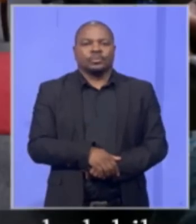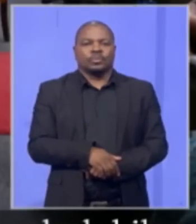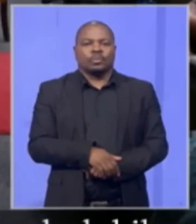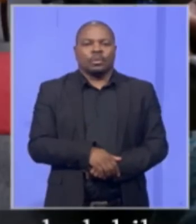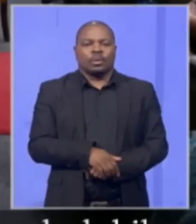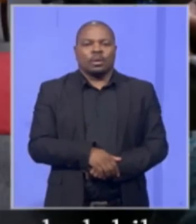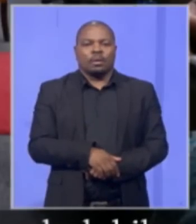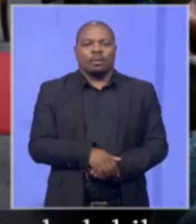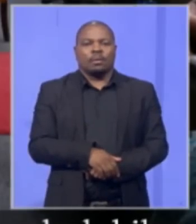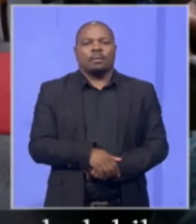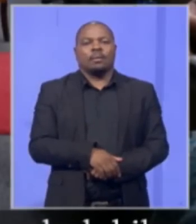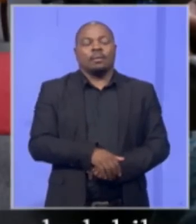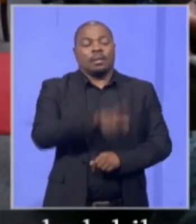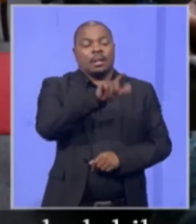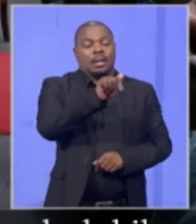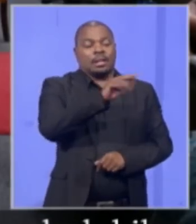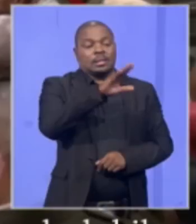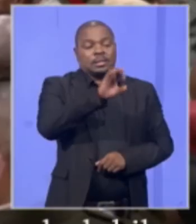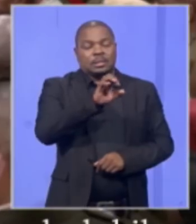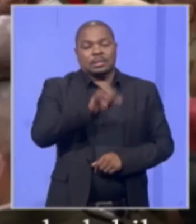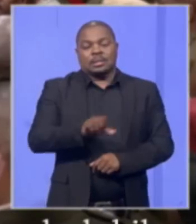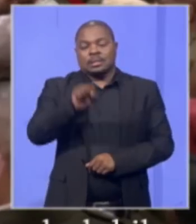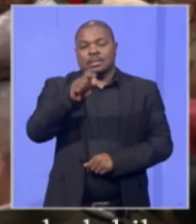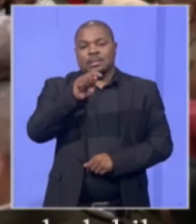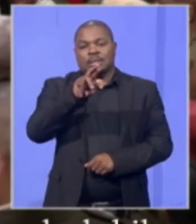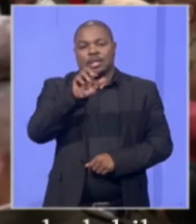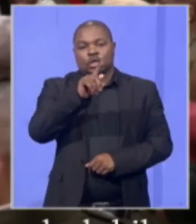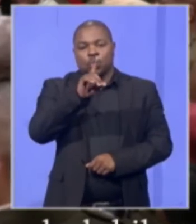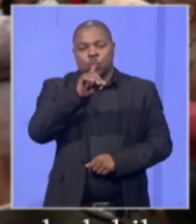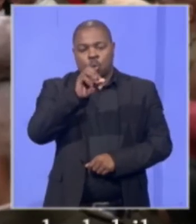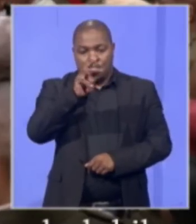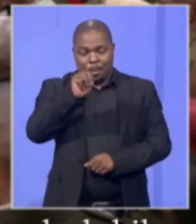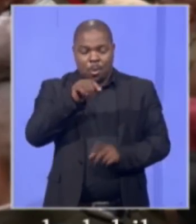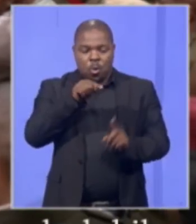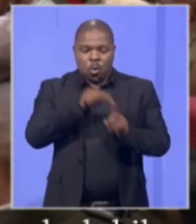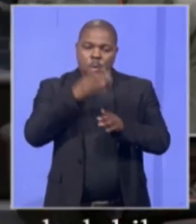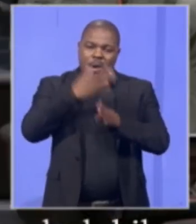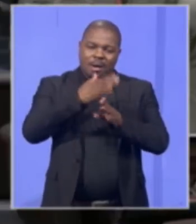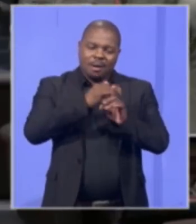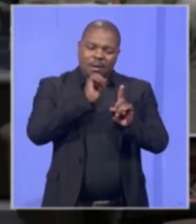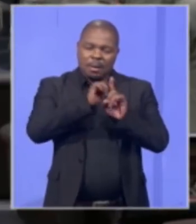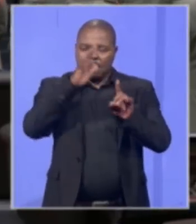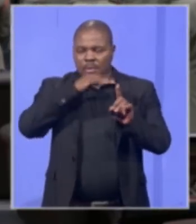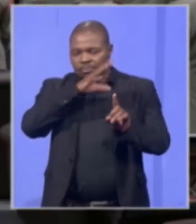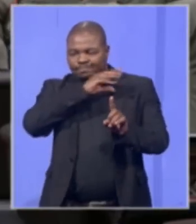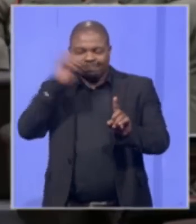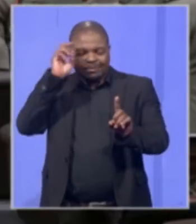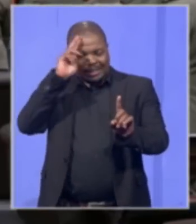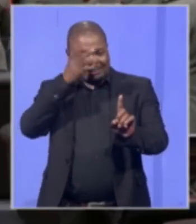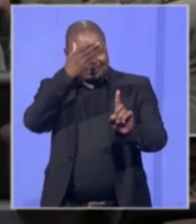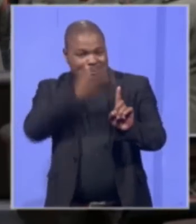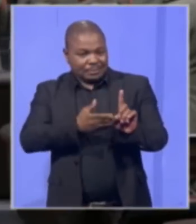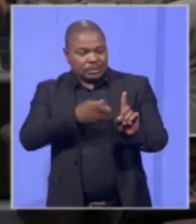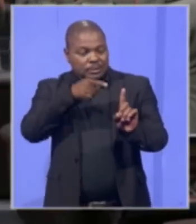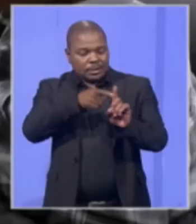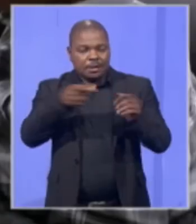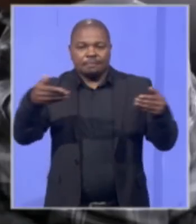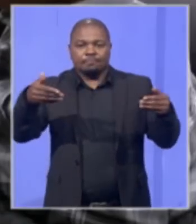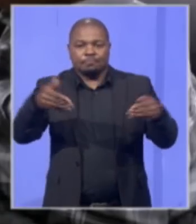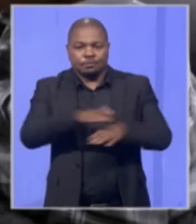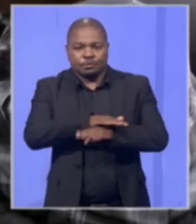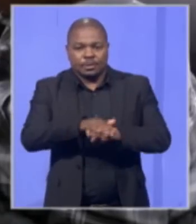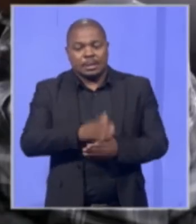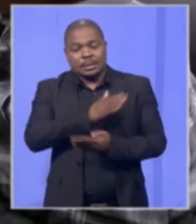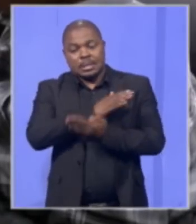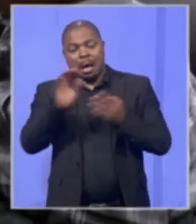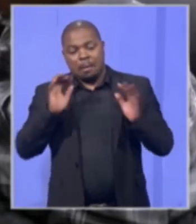Menyabuketso ya Lance Corporal Peter Strydom ile ya hopolwa ke basebetsi mmoho le yena tshebeletsong ya lepato la hae. Ba bileng